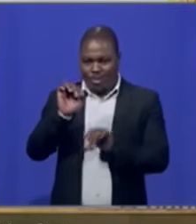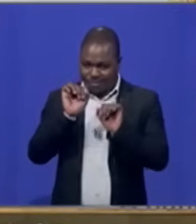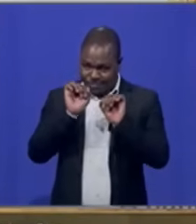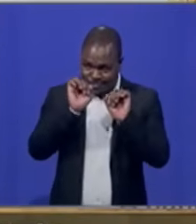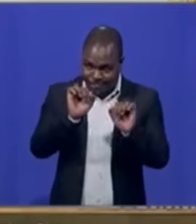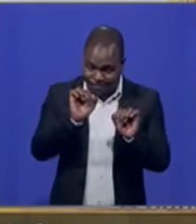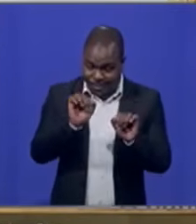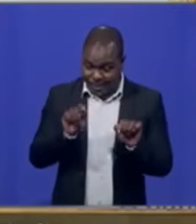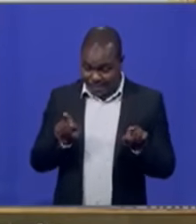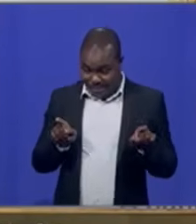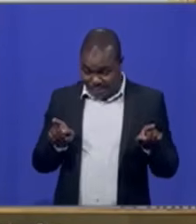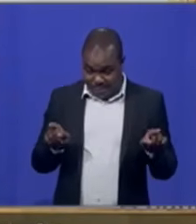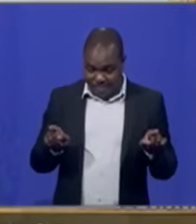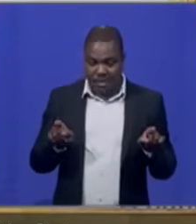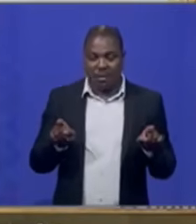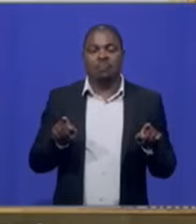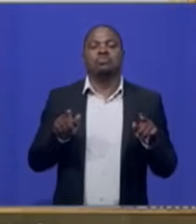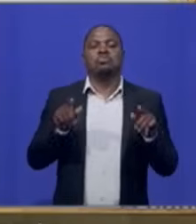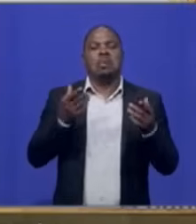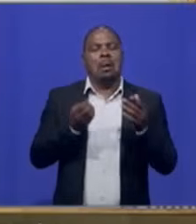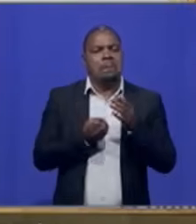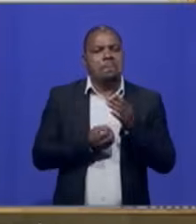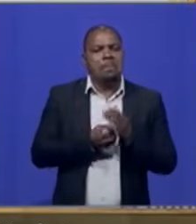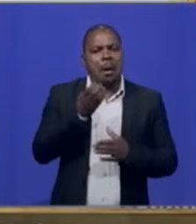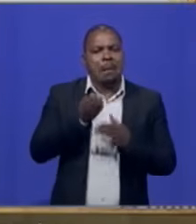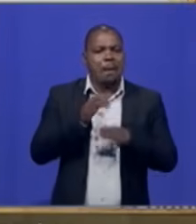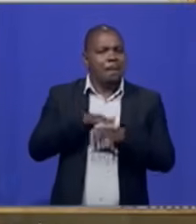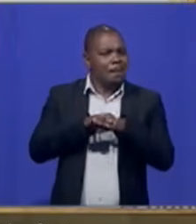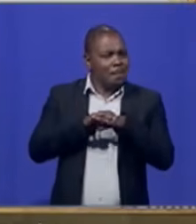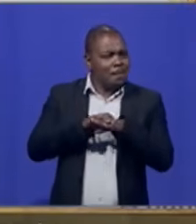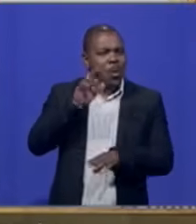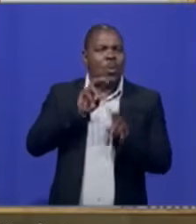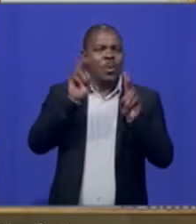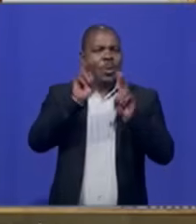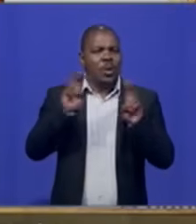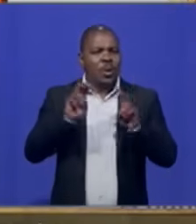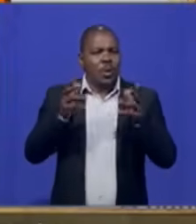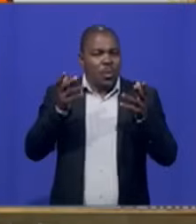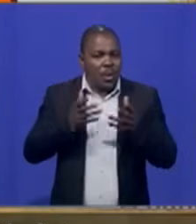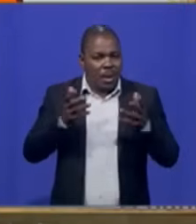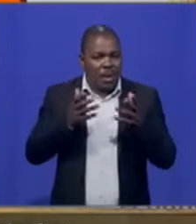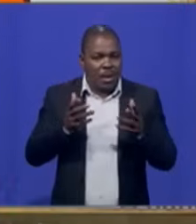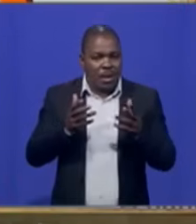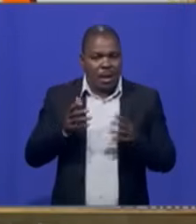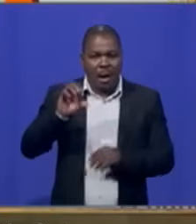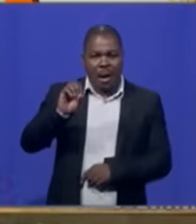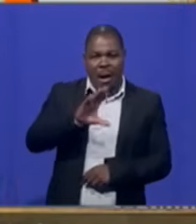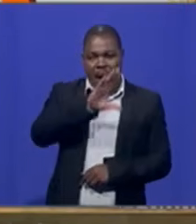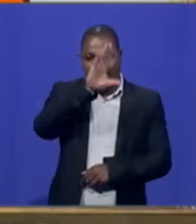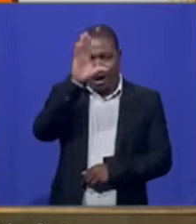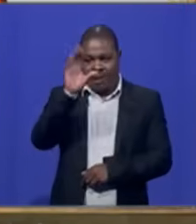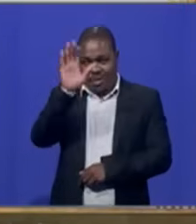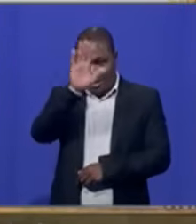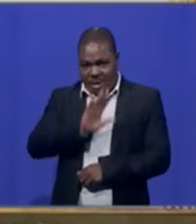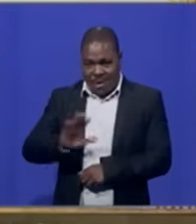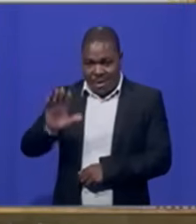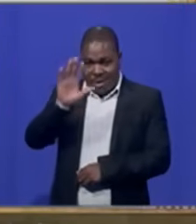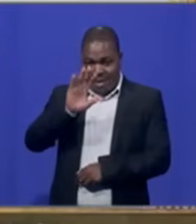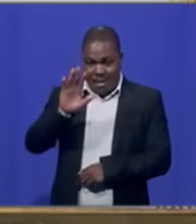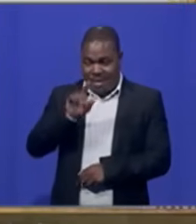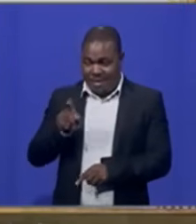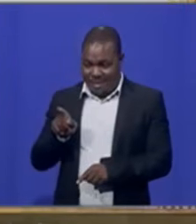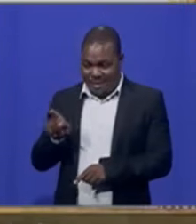is pumping more electricity on the entire African continent at